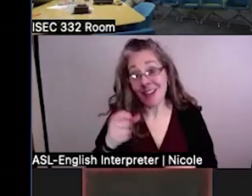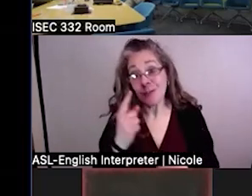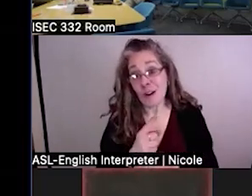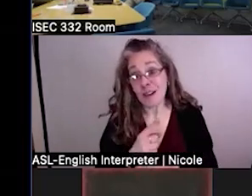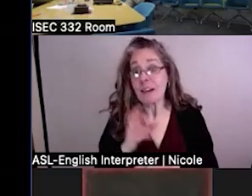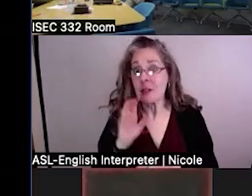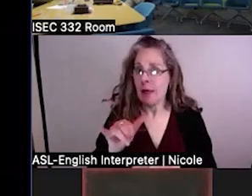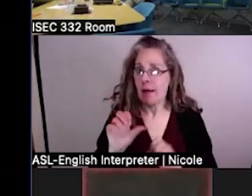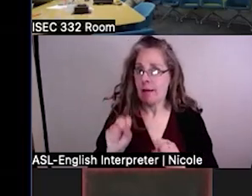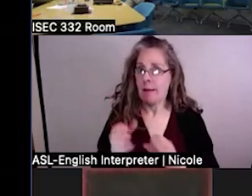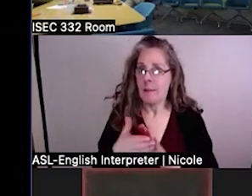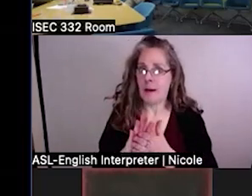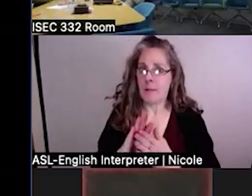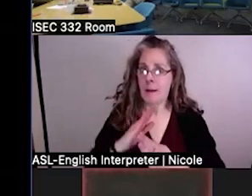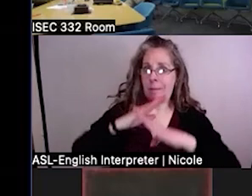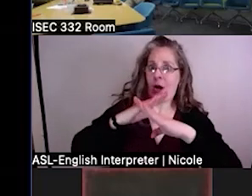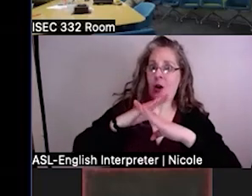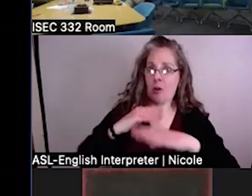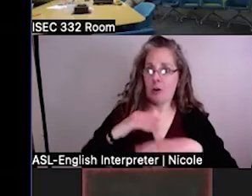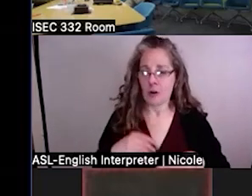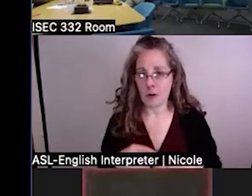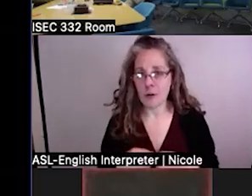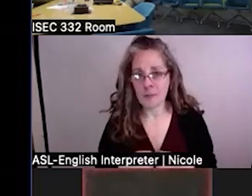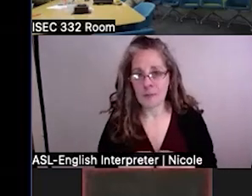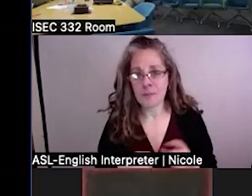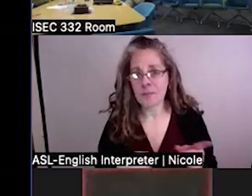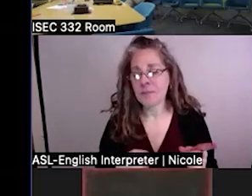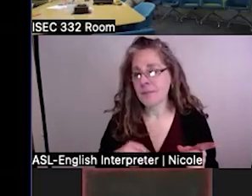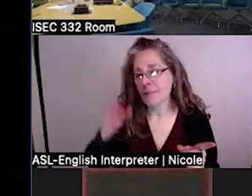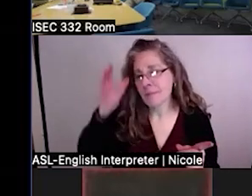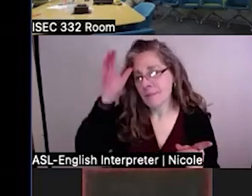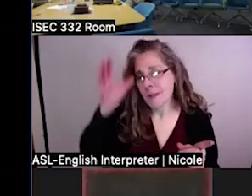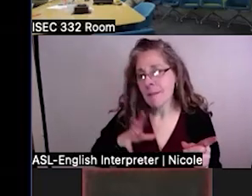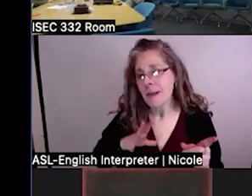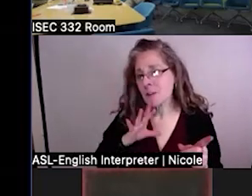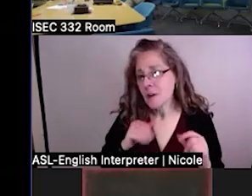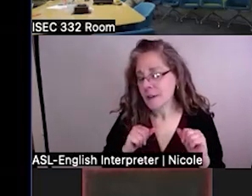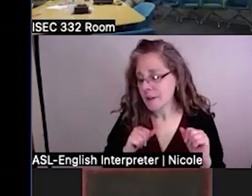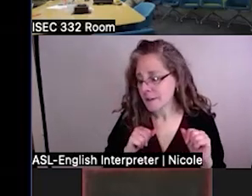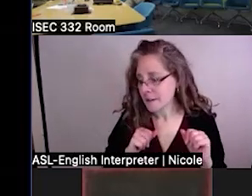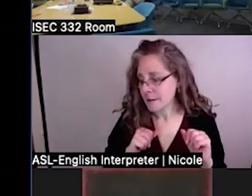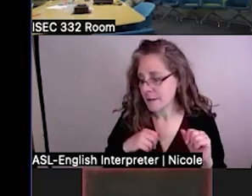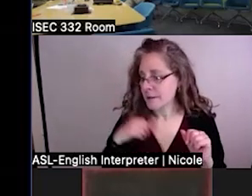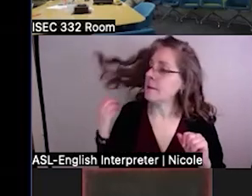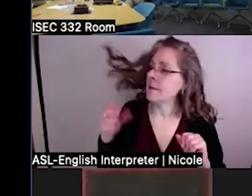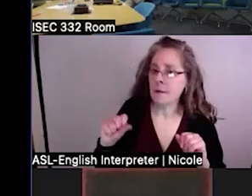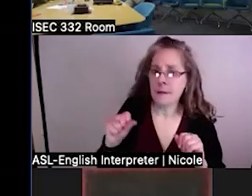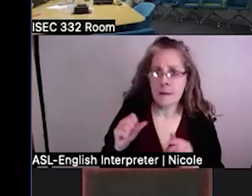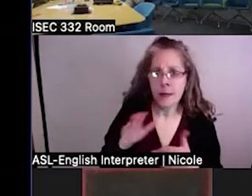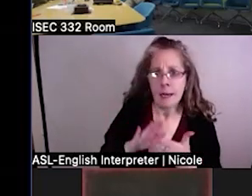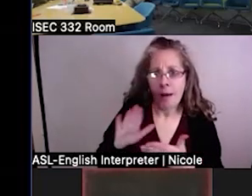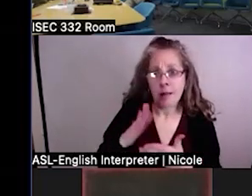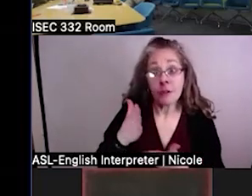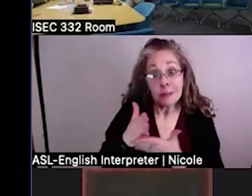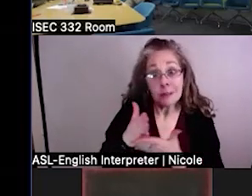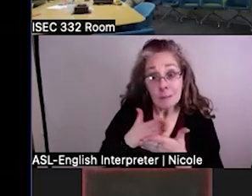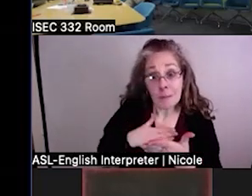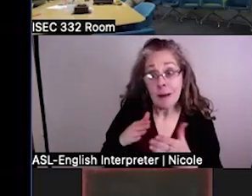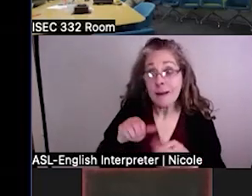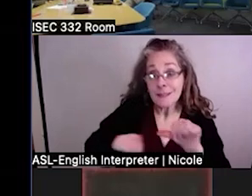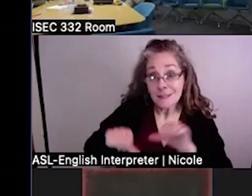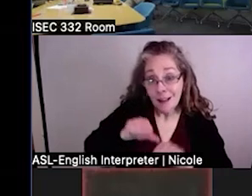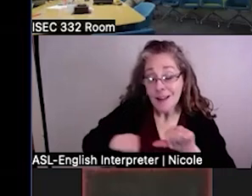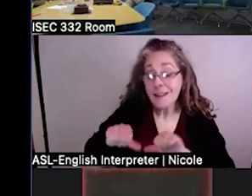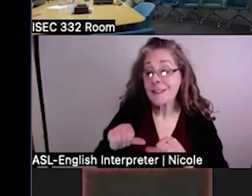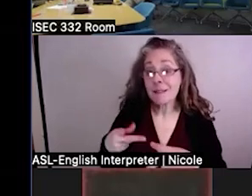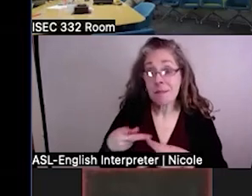barrier. But hey, at least like in college, at least with like some of my like science and math courses that I've taken, when you